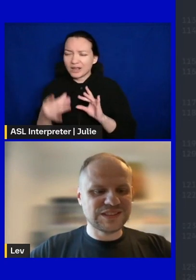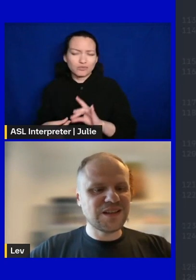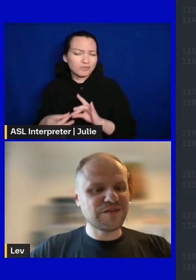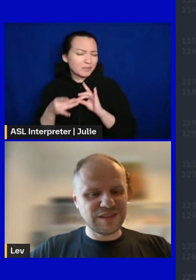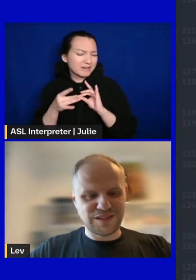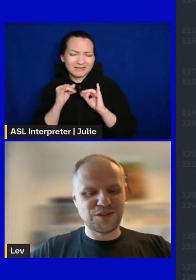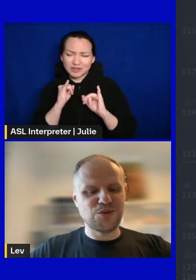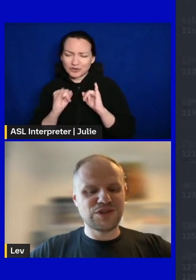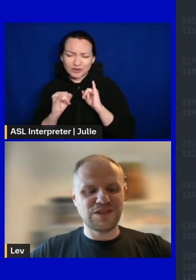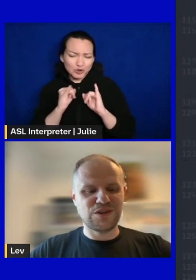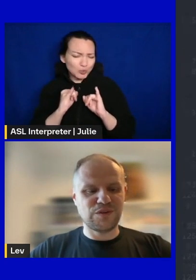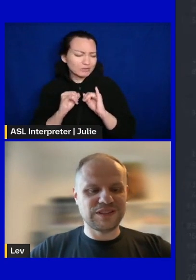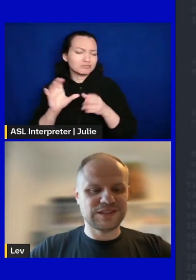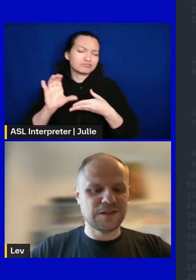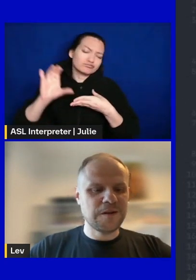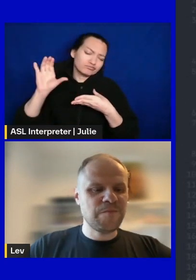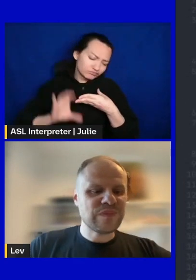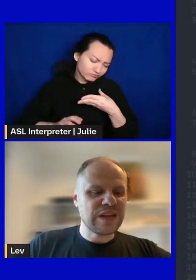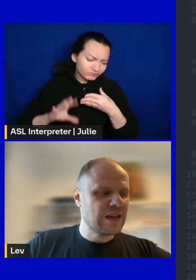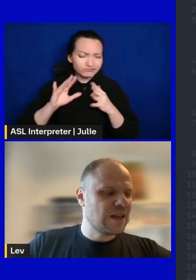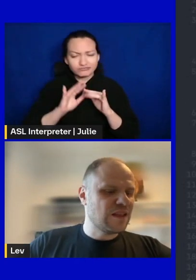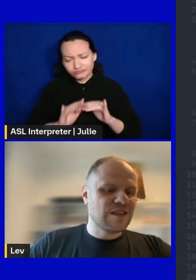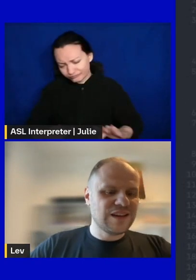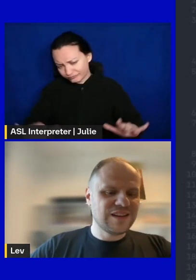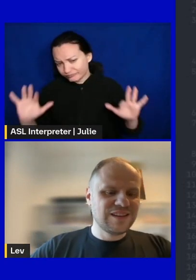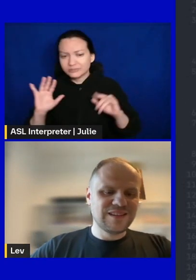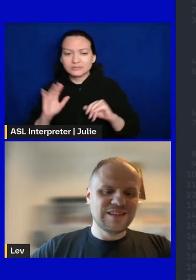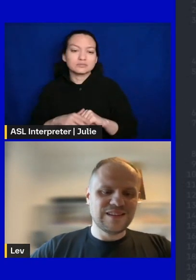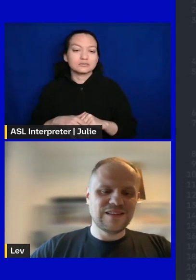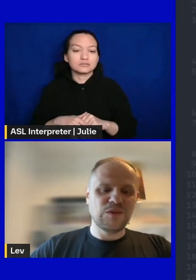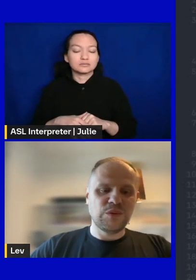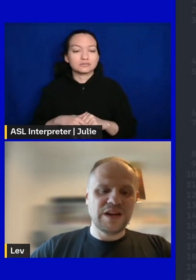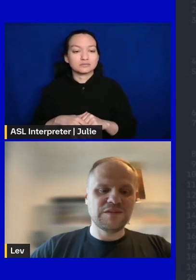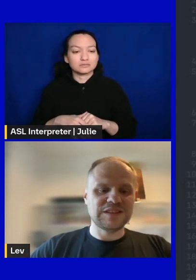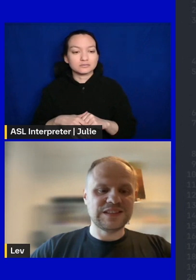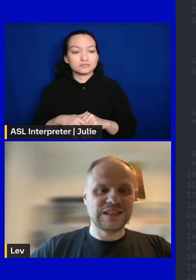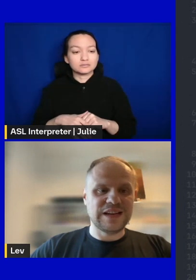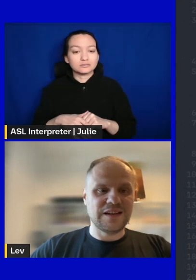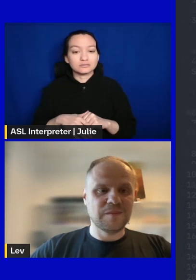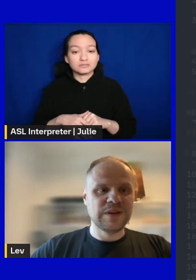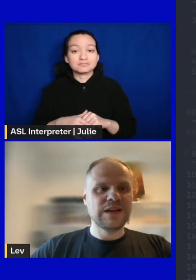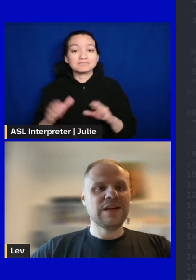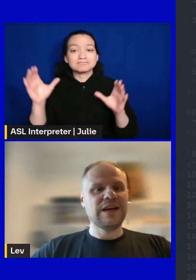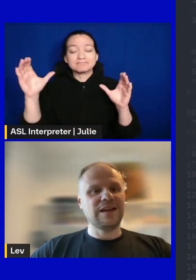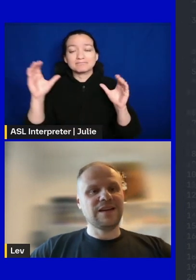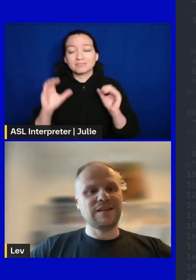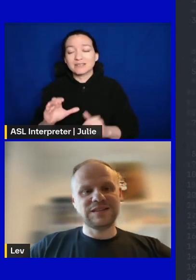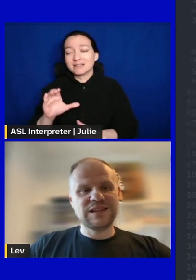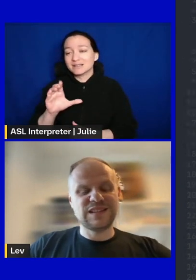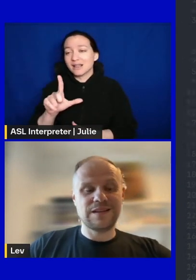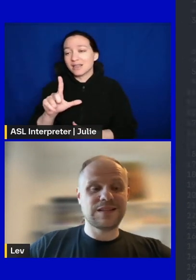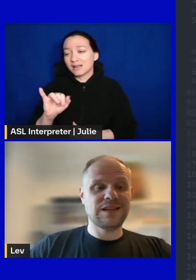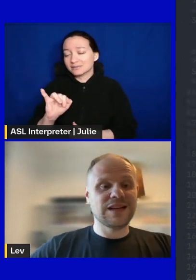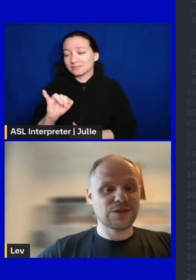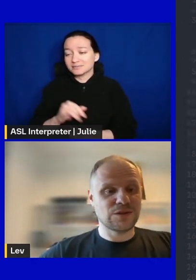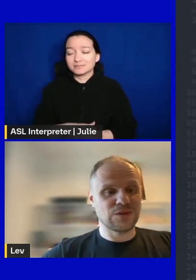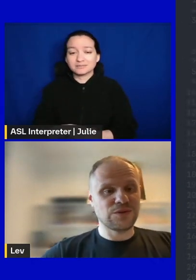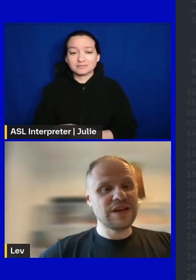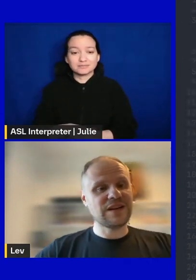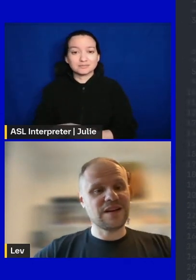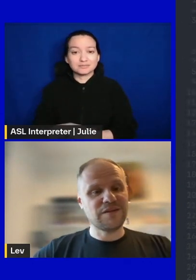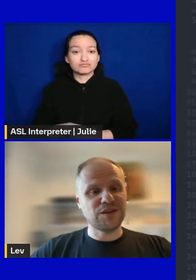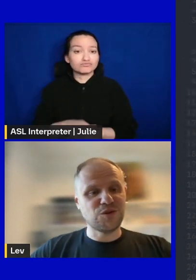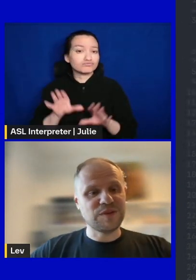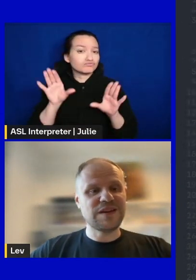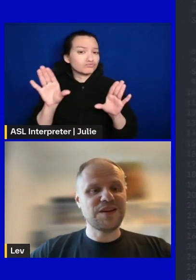interview itself and the conclusion and all of this. Then we have the CLI. And the CLI is also